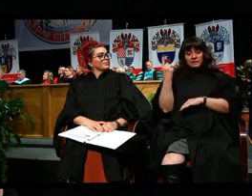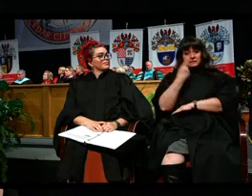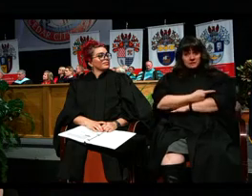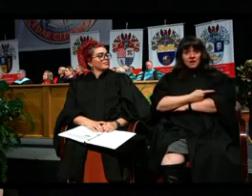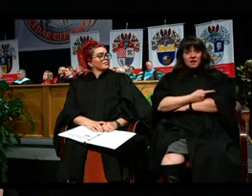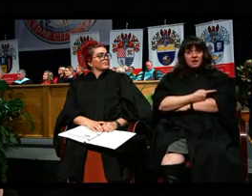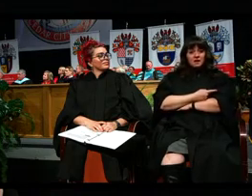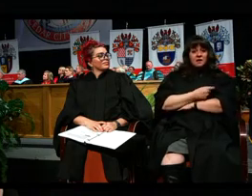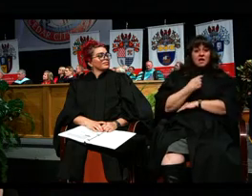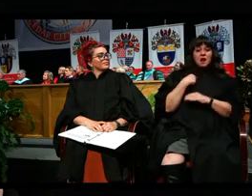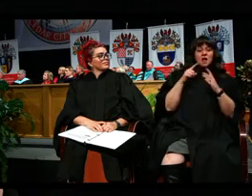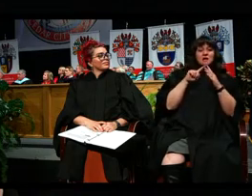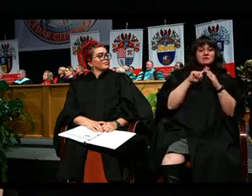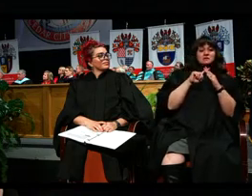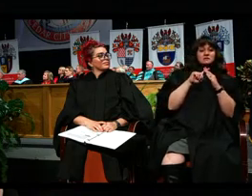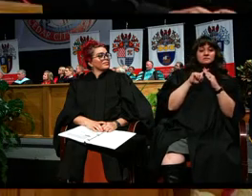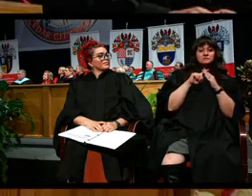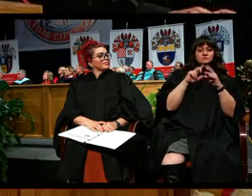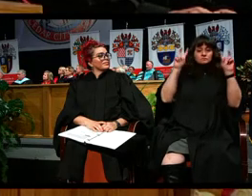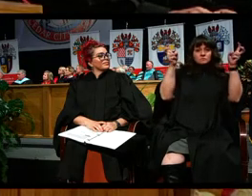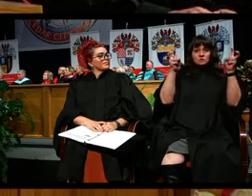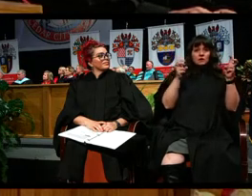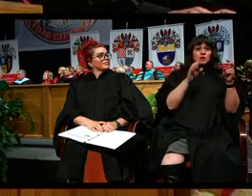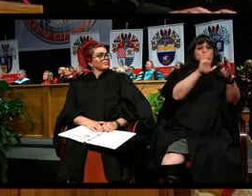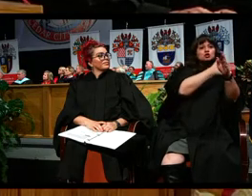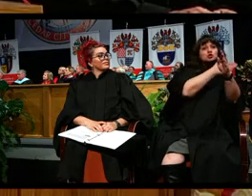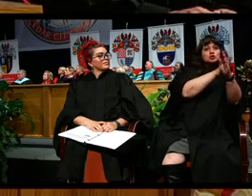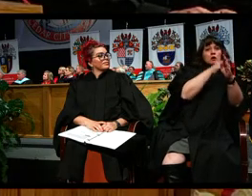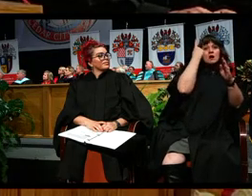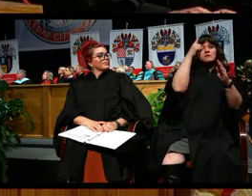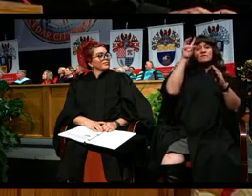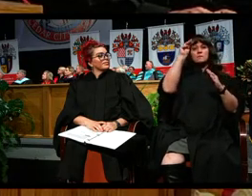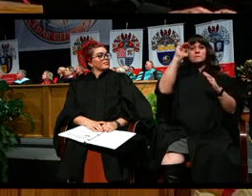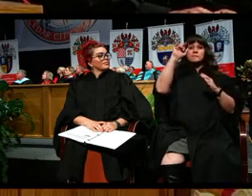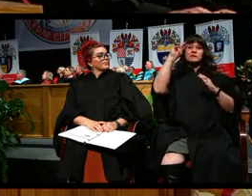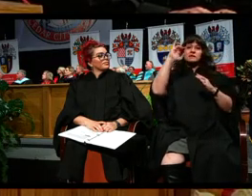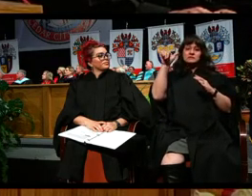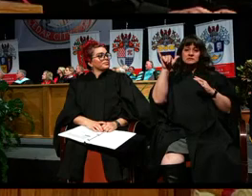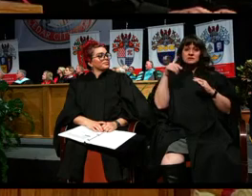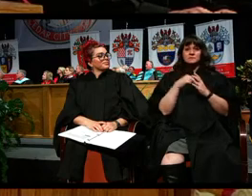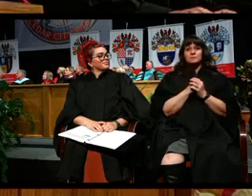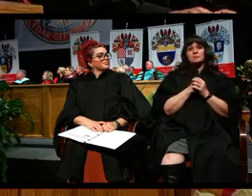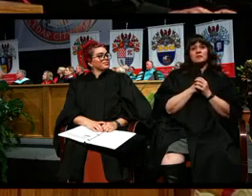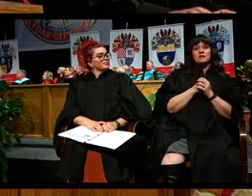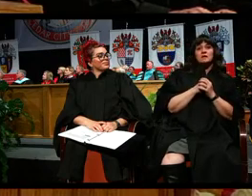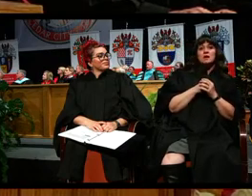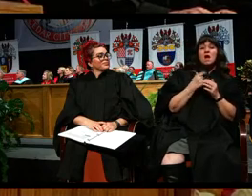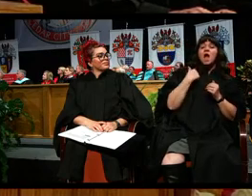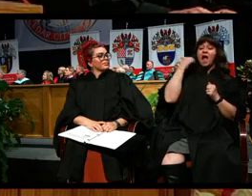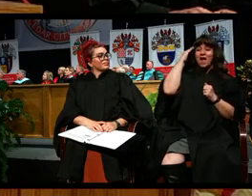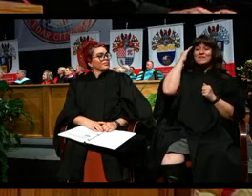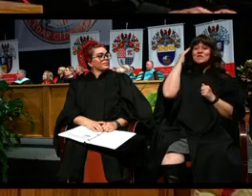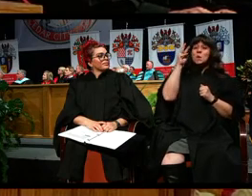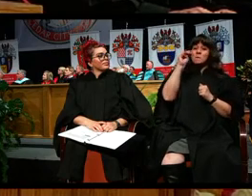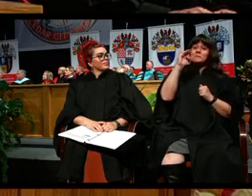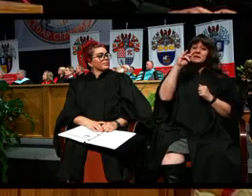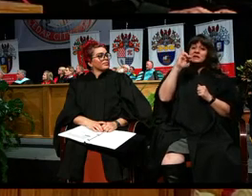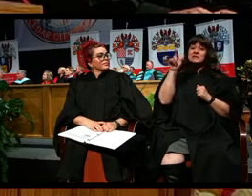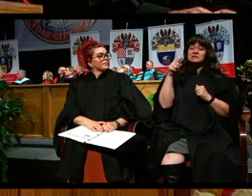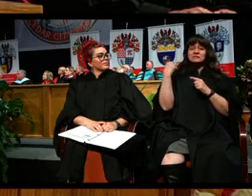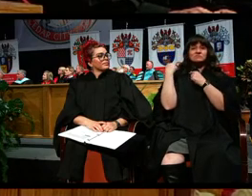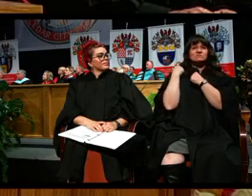I've titled it A Song for Mindy. I want to say this. I've known Mindy Benson